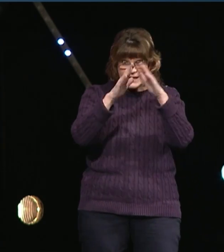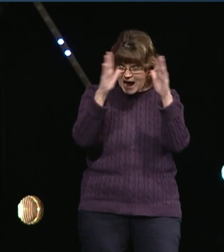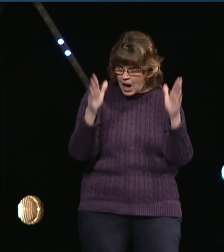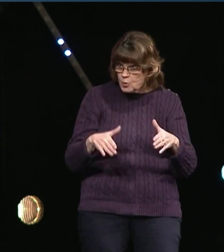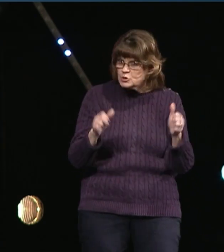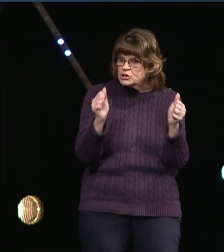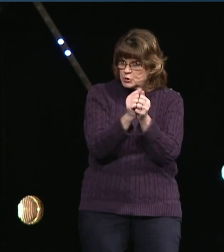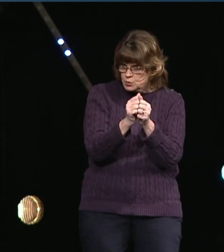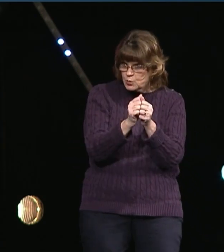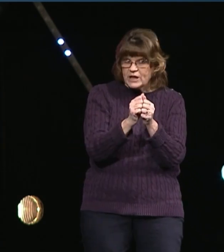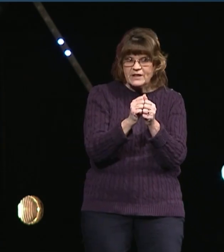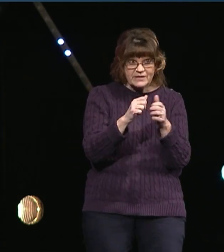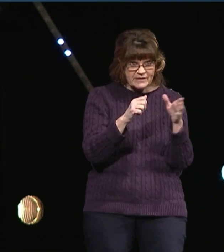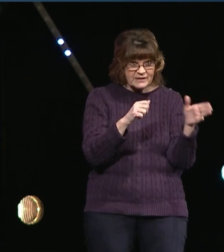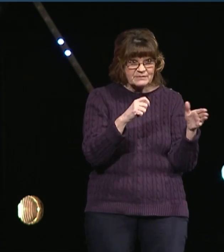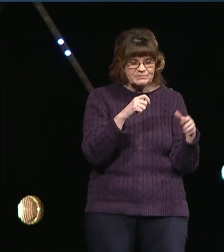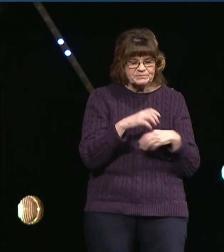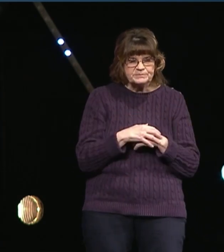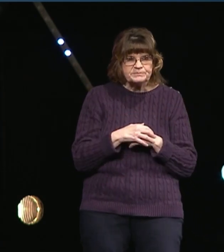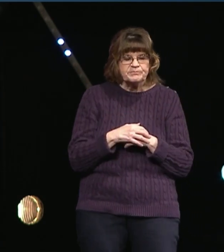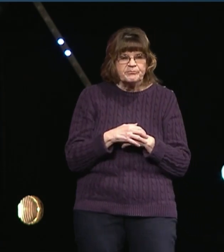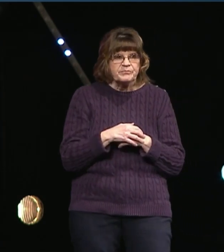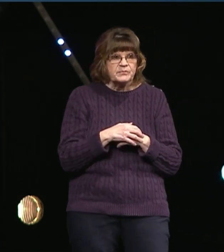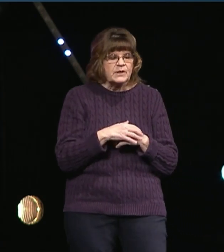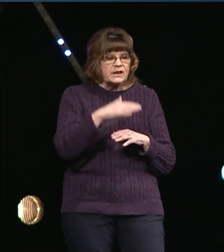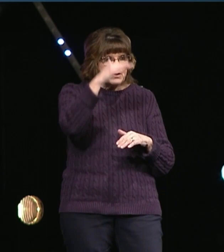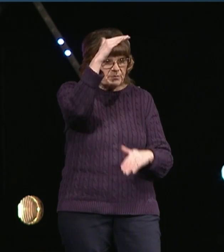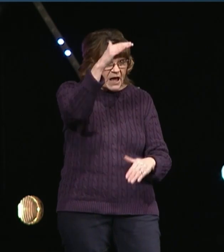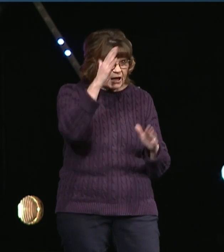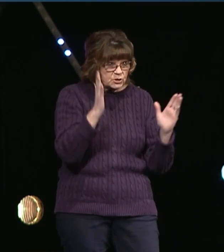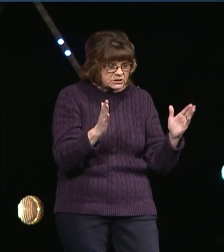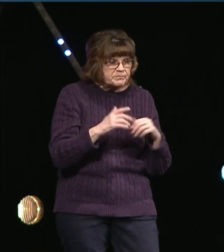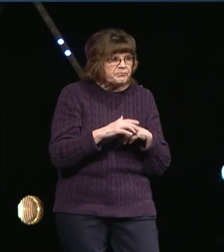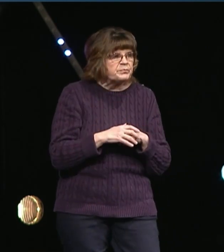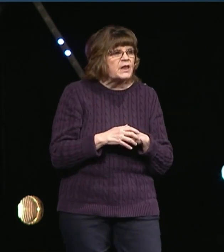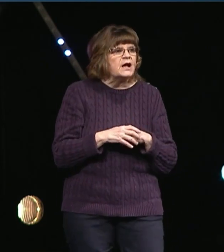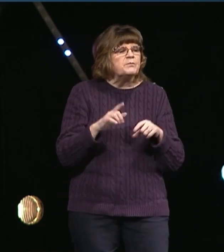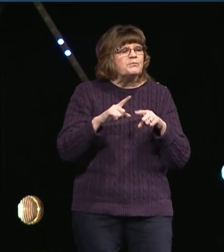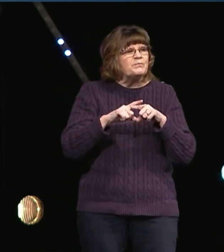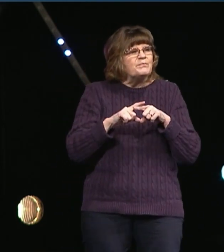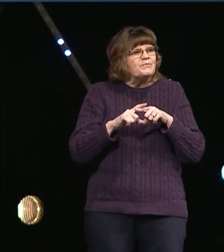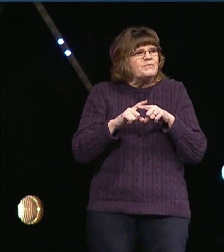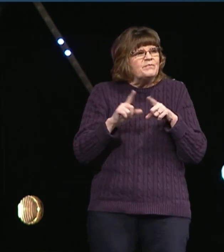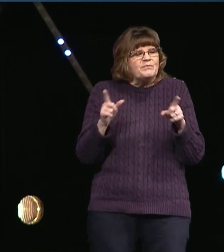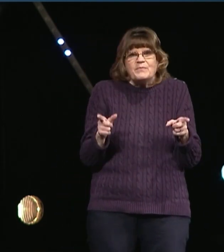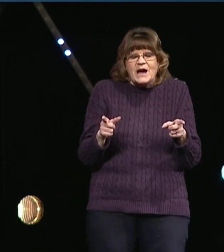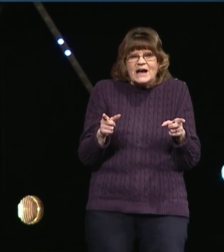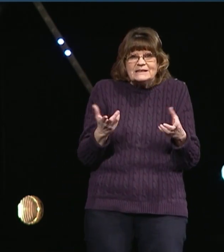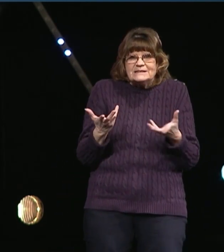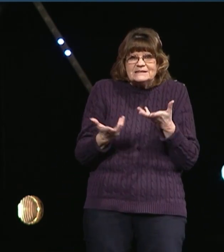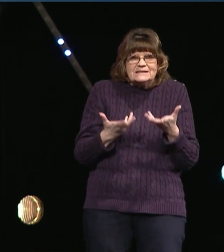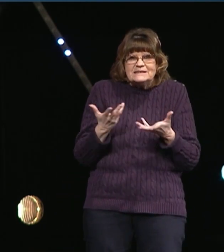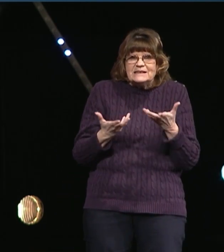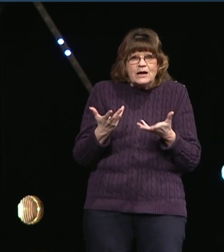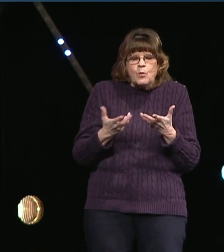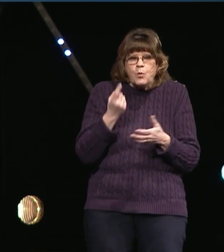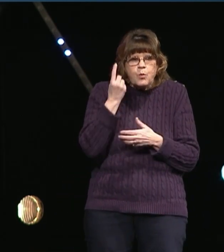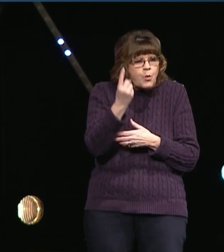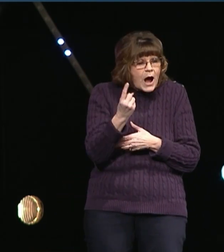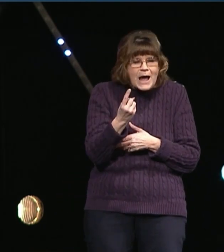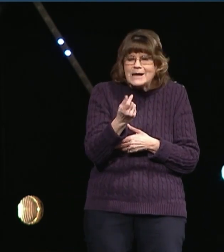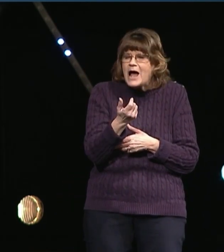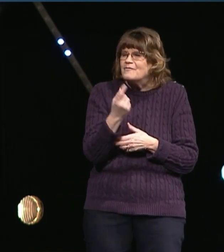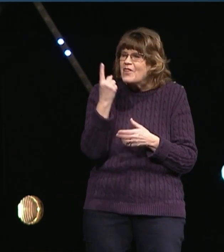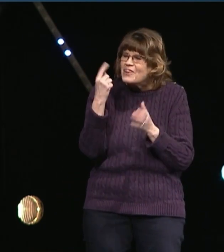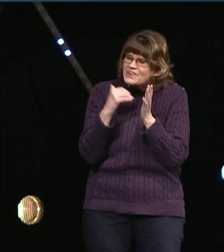built houses out of these panels. But to think for him, it's a disposable idea. I mean, it's just one of